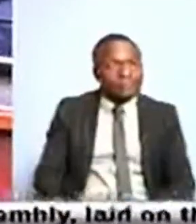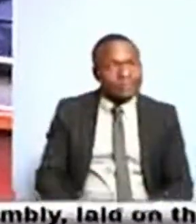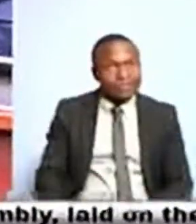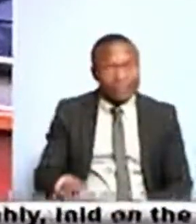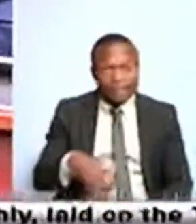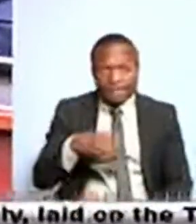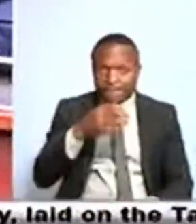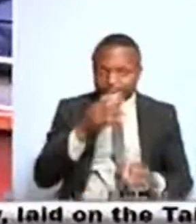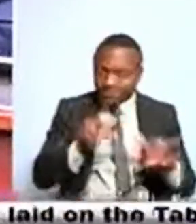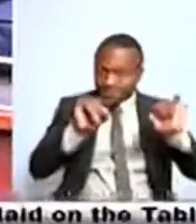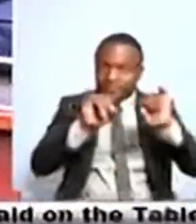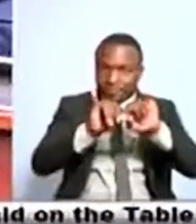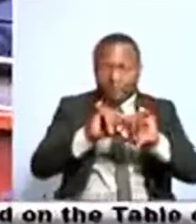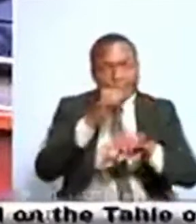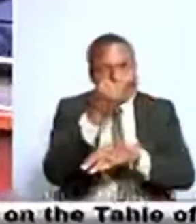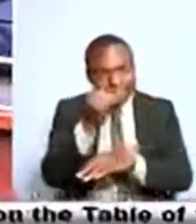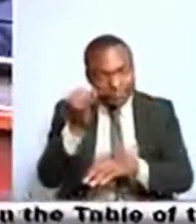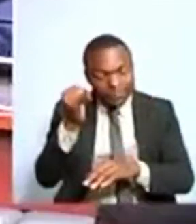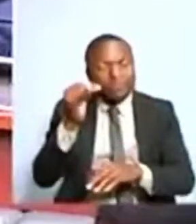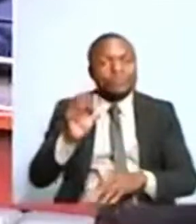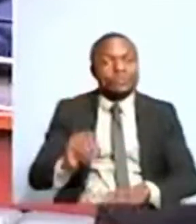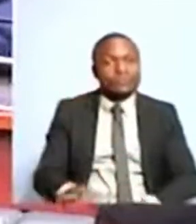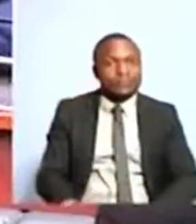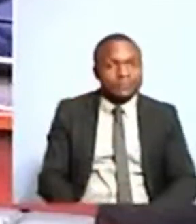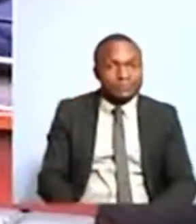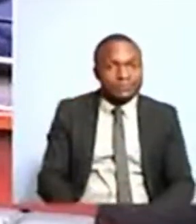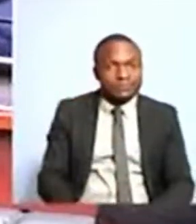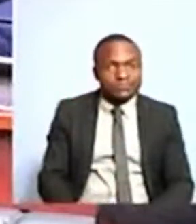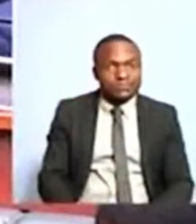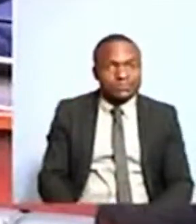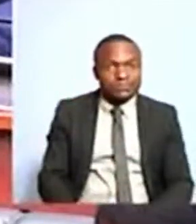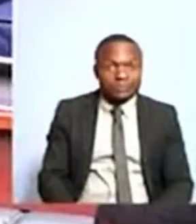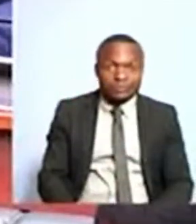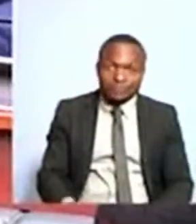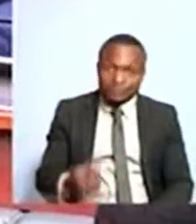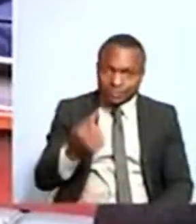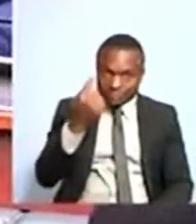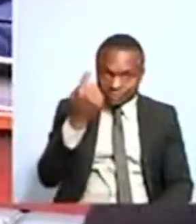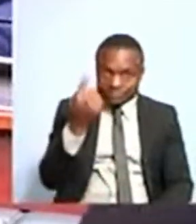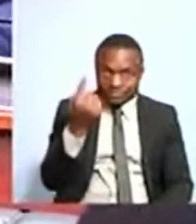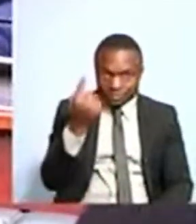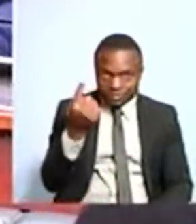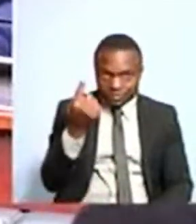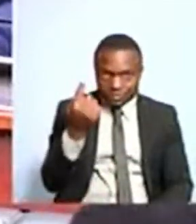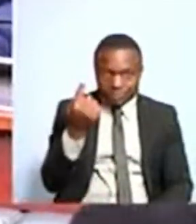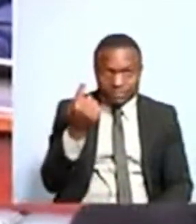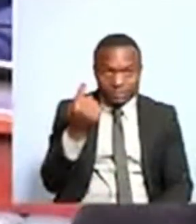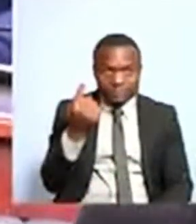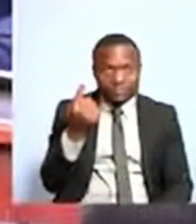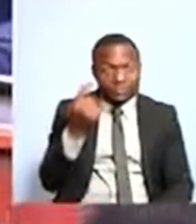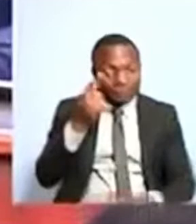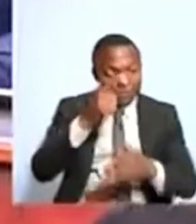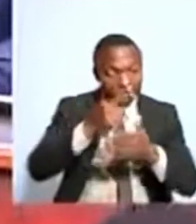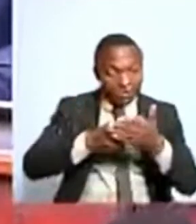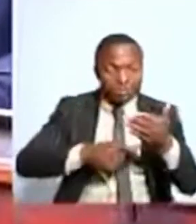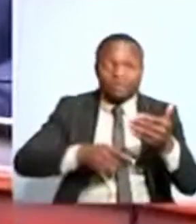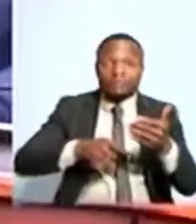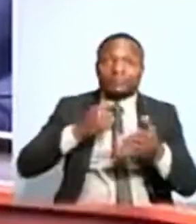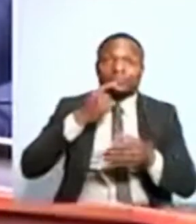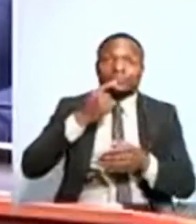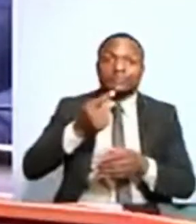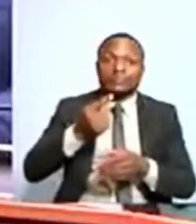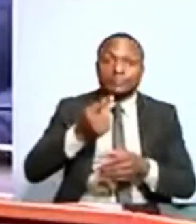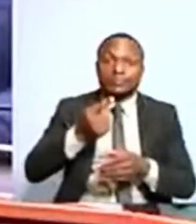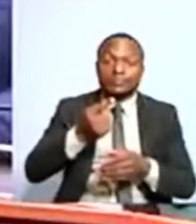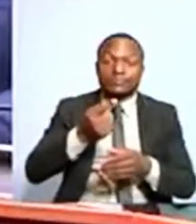issue, Madam Speaker, is one of eliminating what you may call double